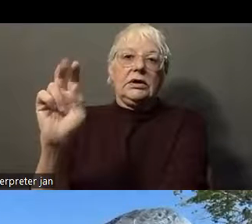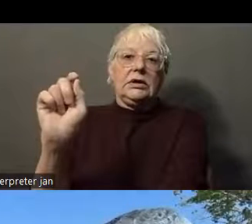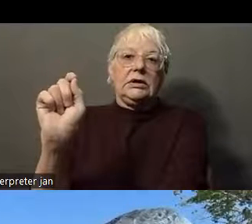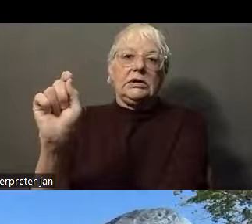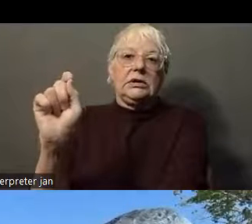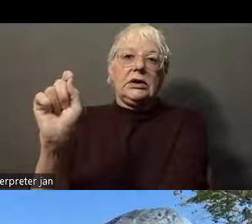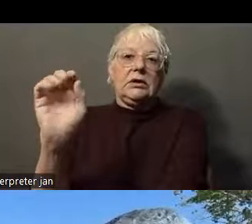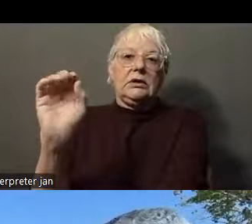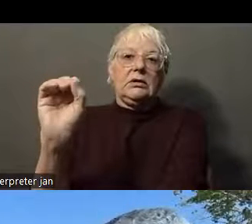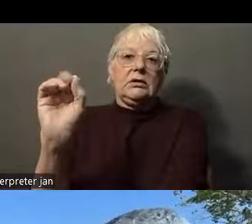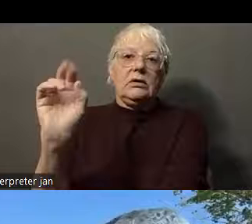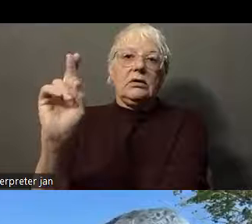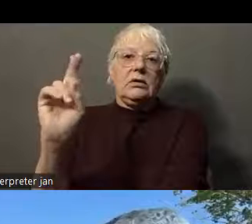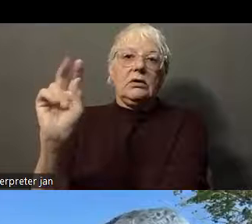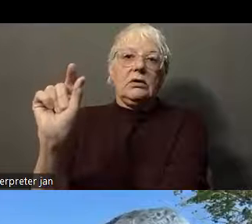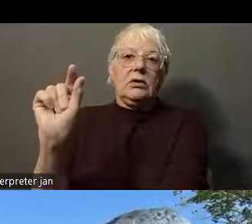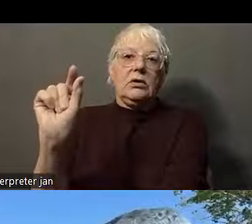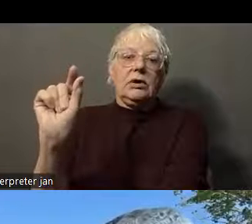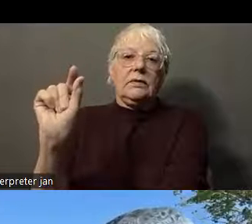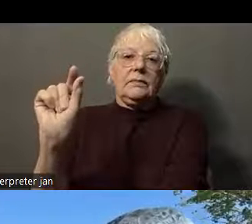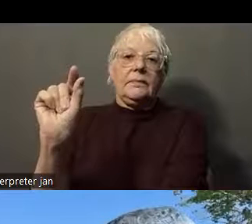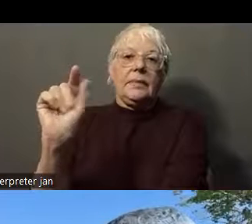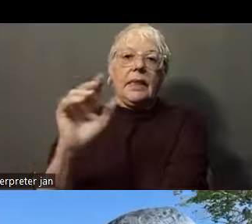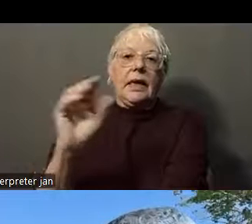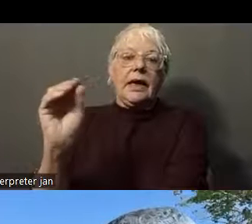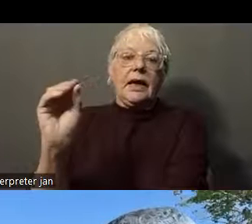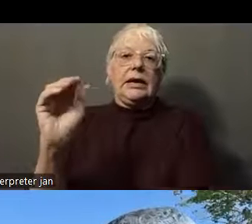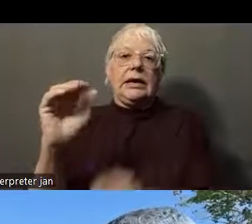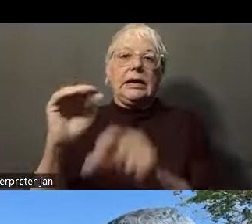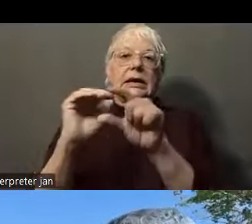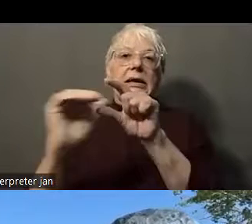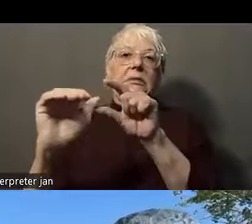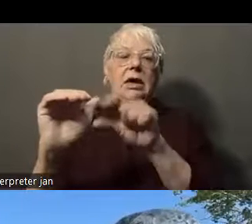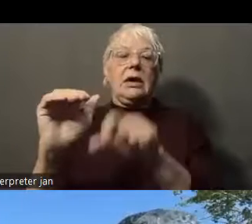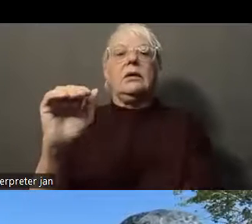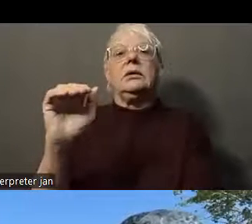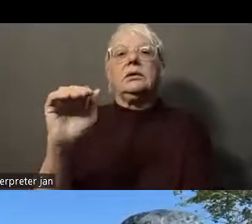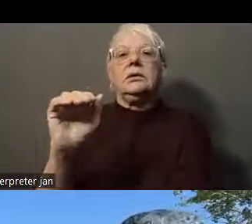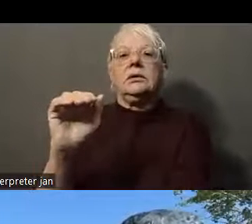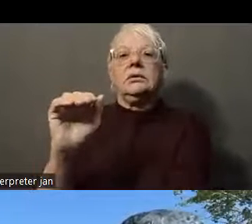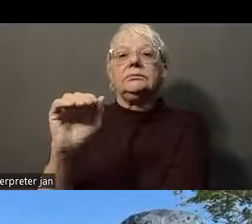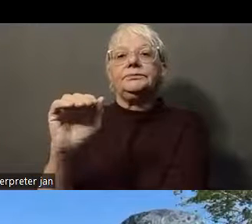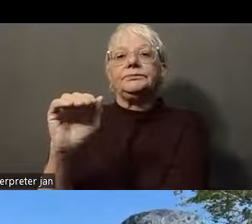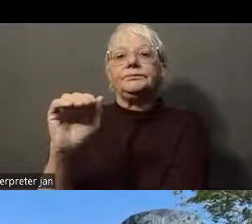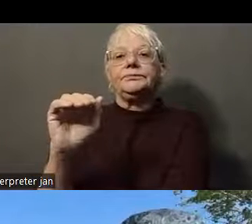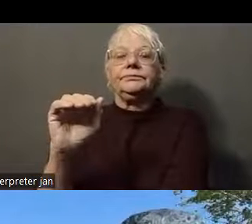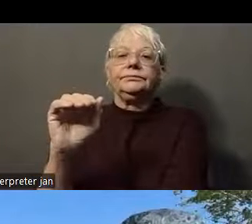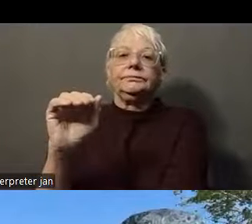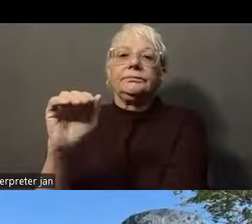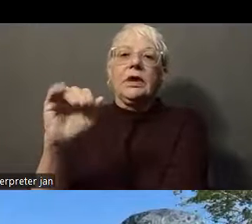TER.org. And email address is Iatunde. It's